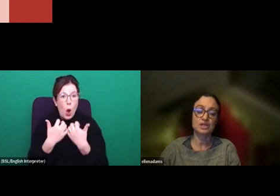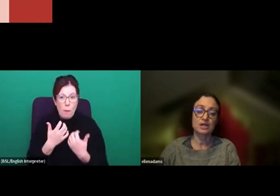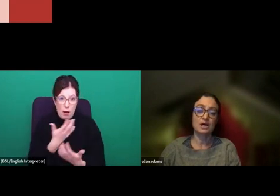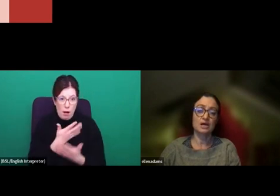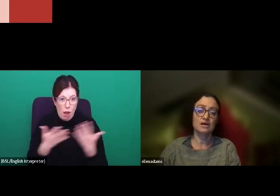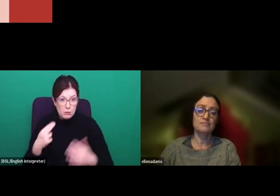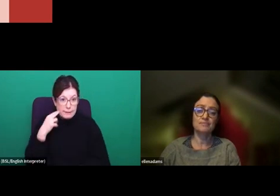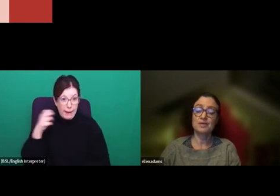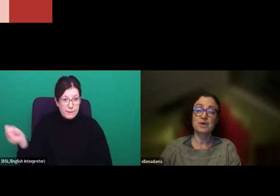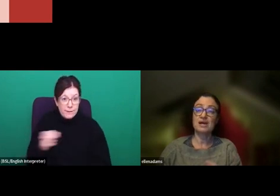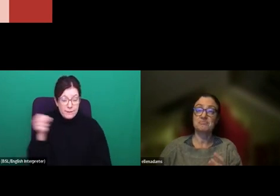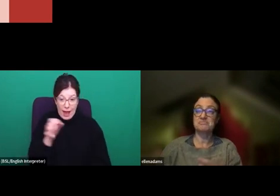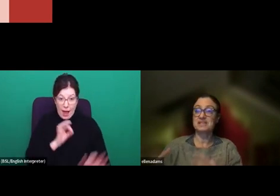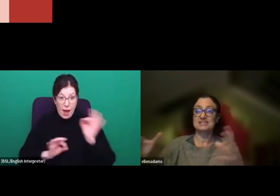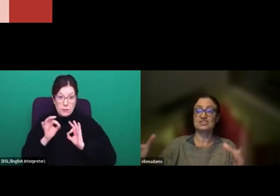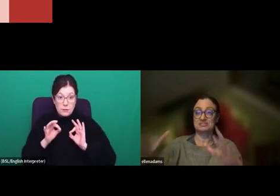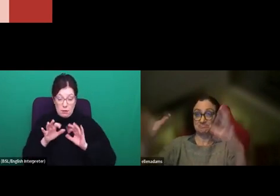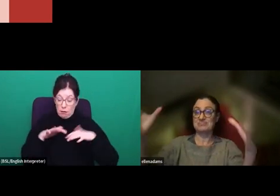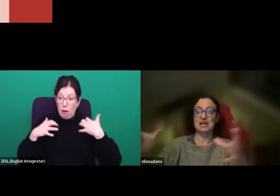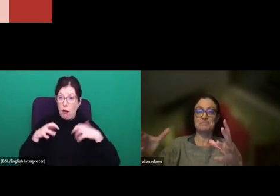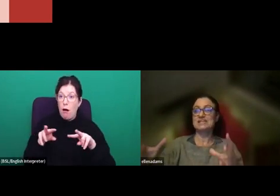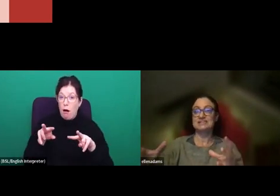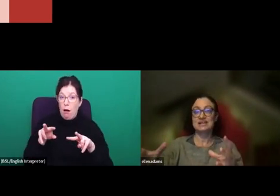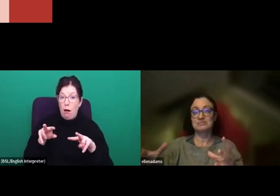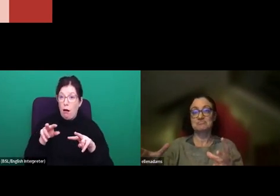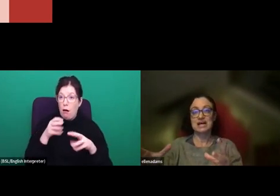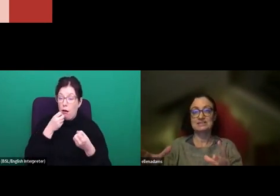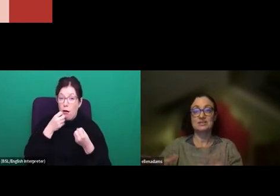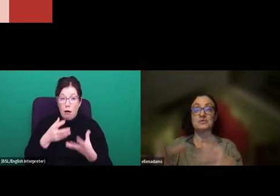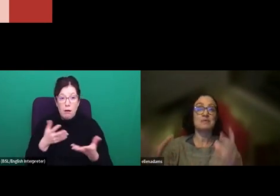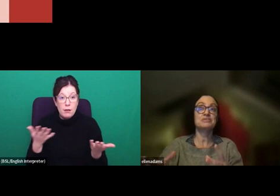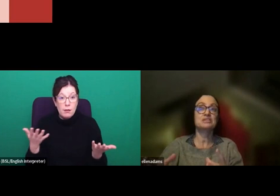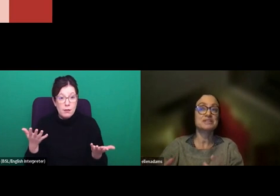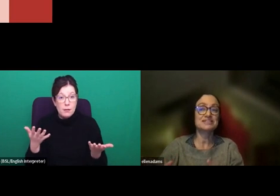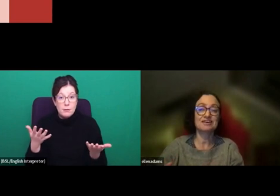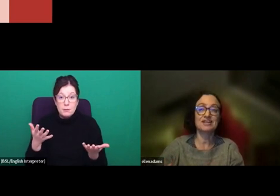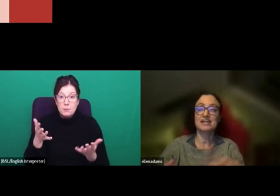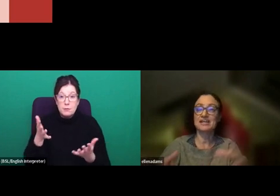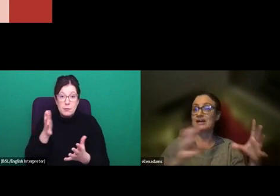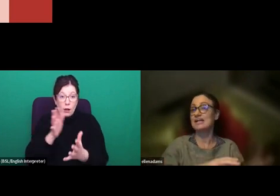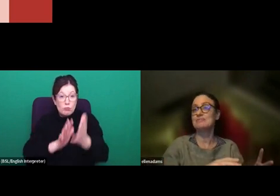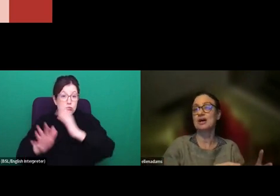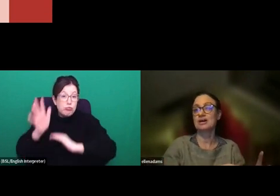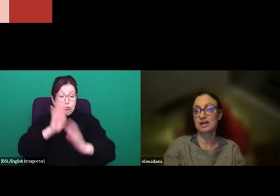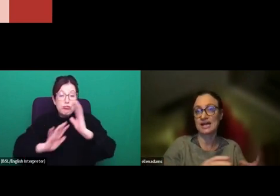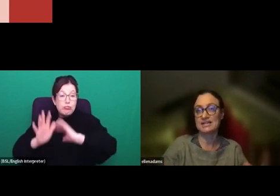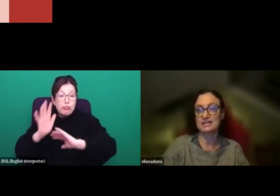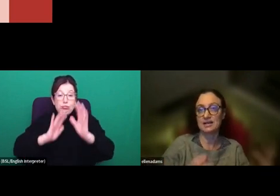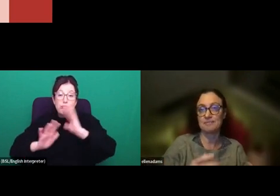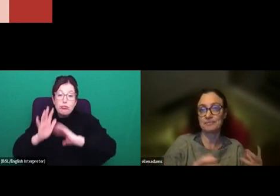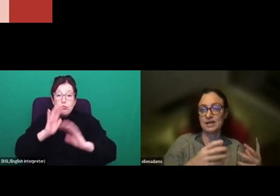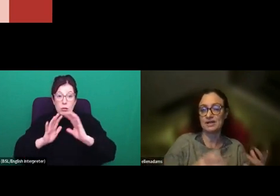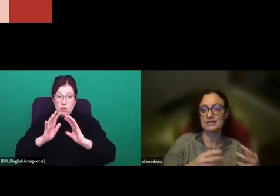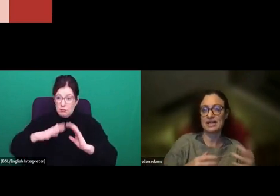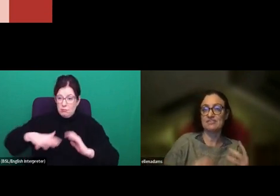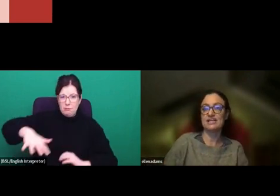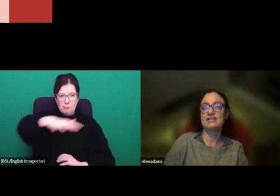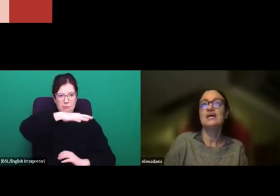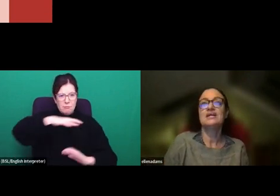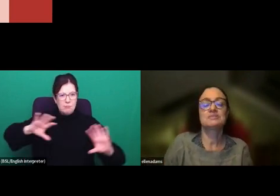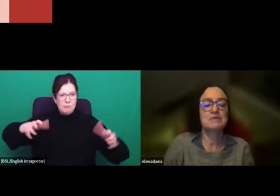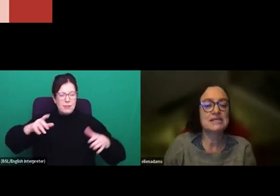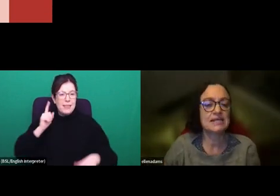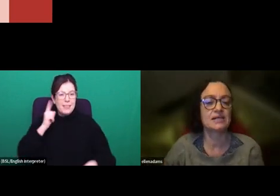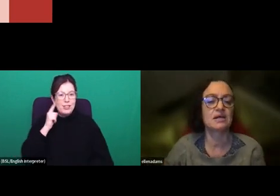lot, where there's just a BSL actor who happens to be signing in among a